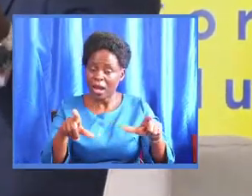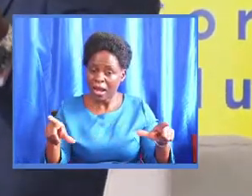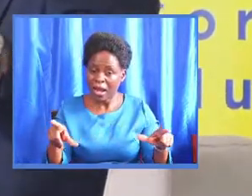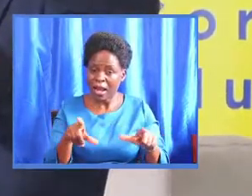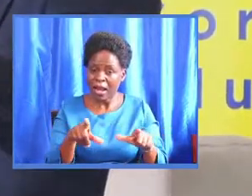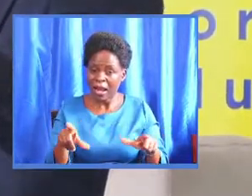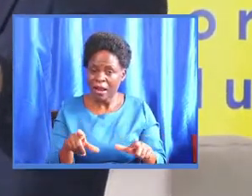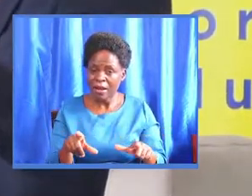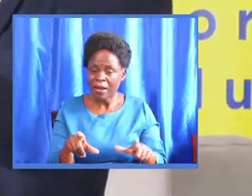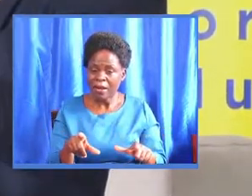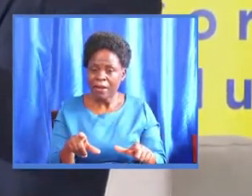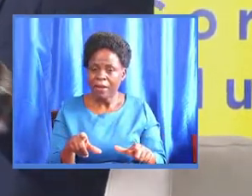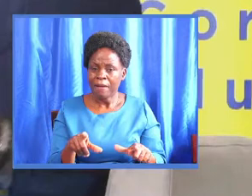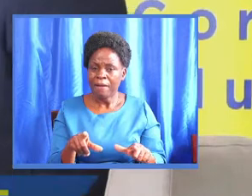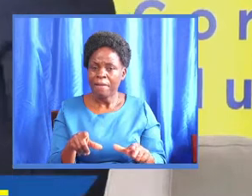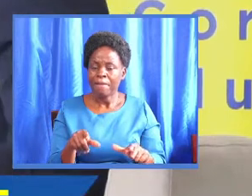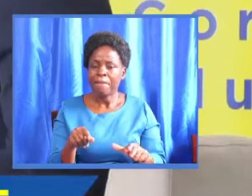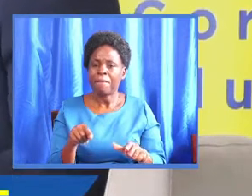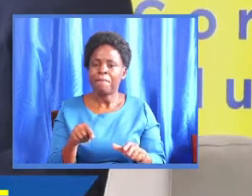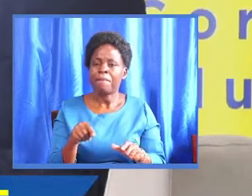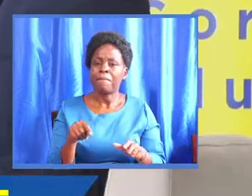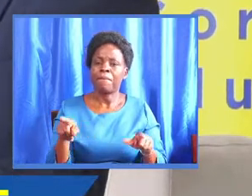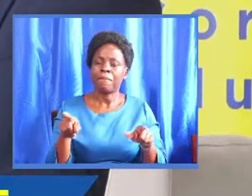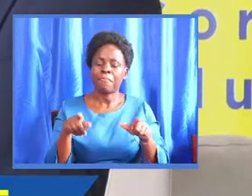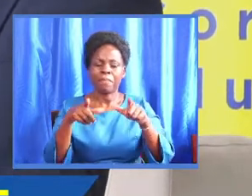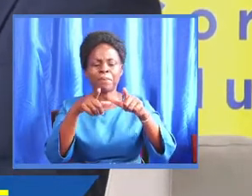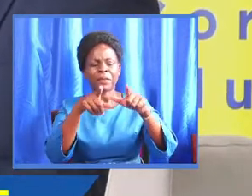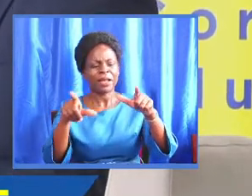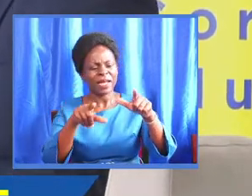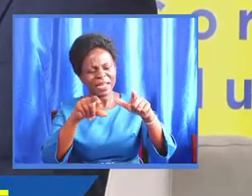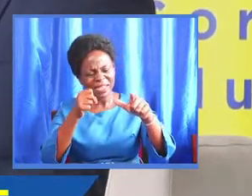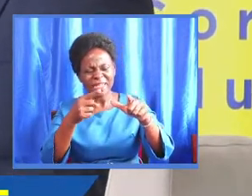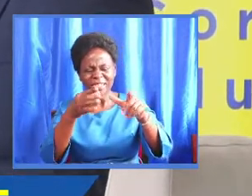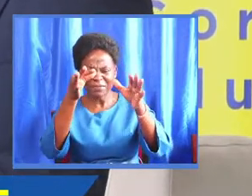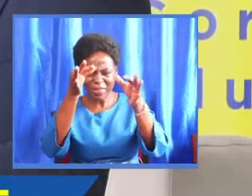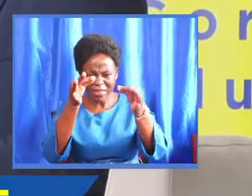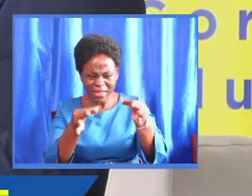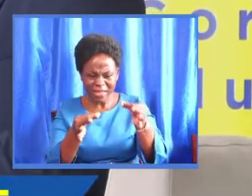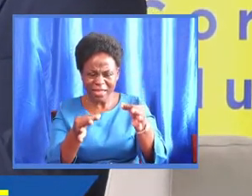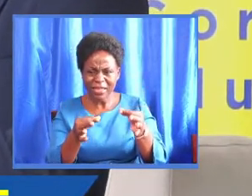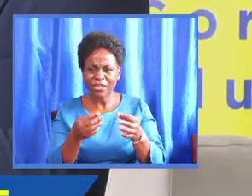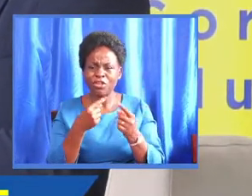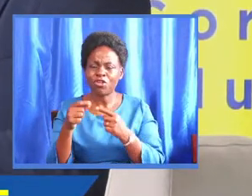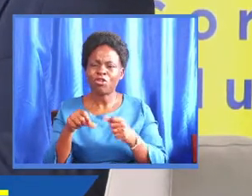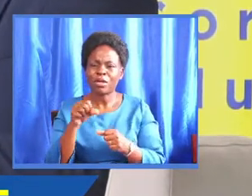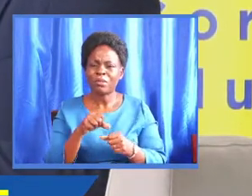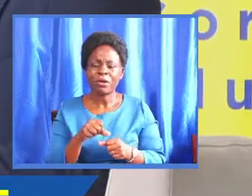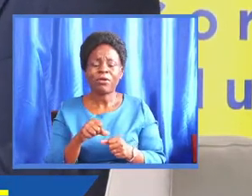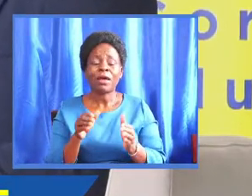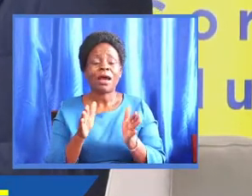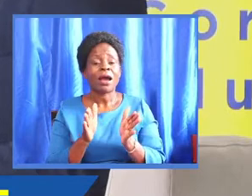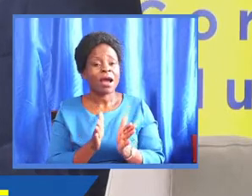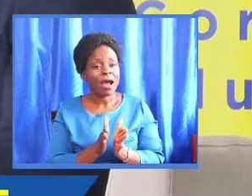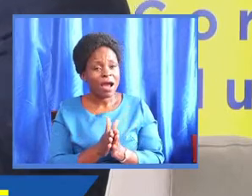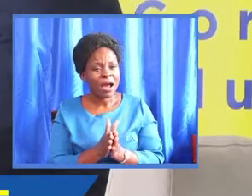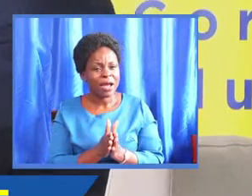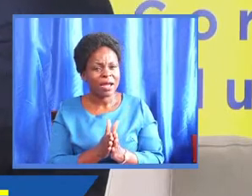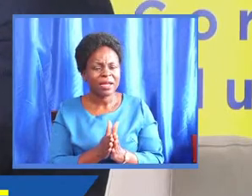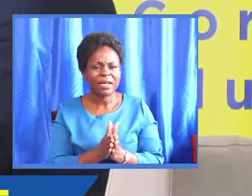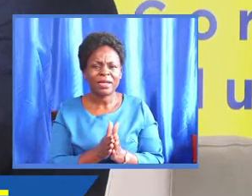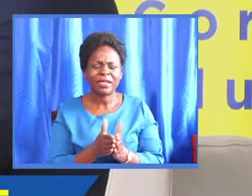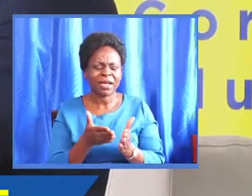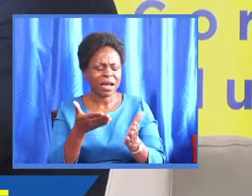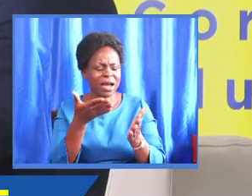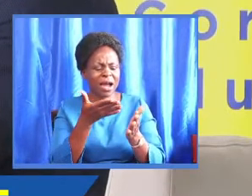even grows bigger. Land is the first thing that you have to talk about. And it constitutes, of